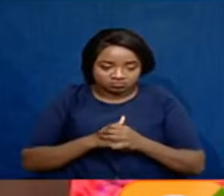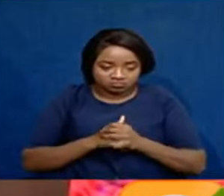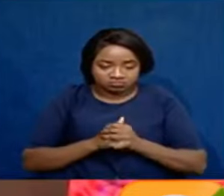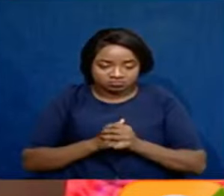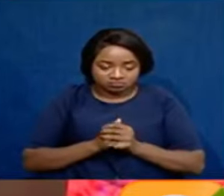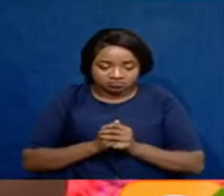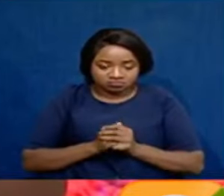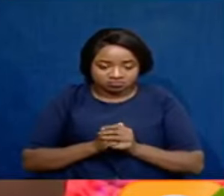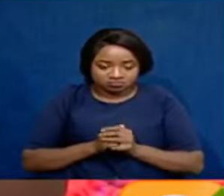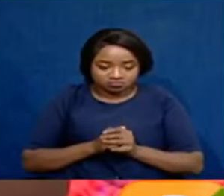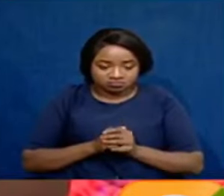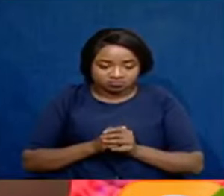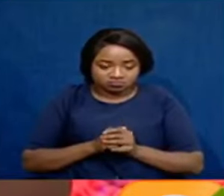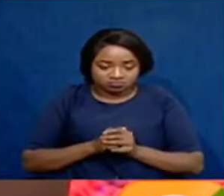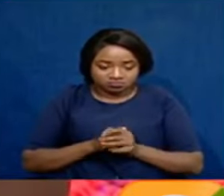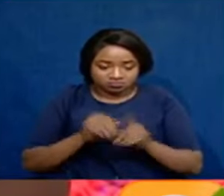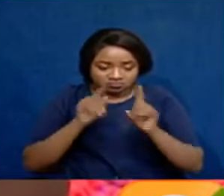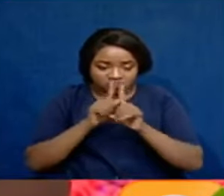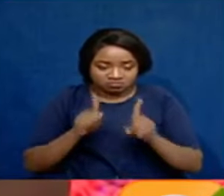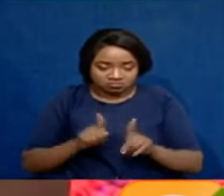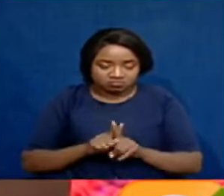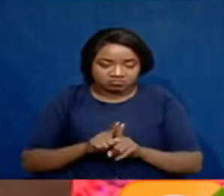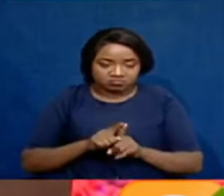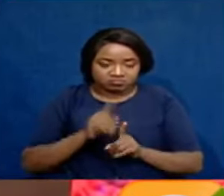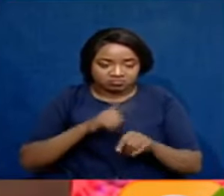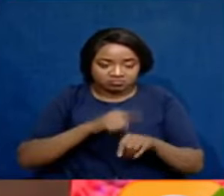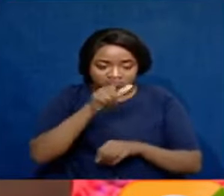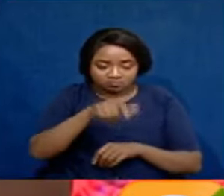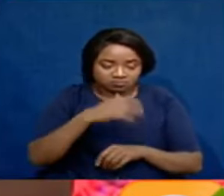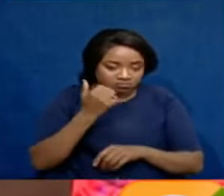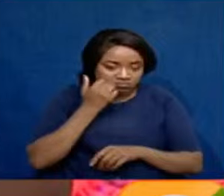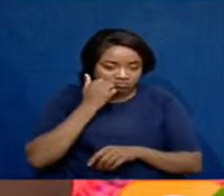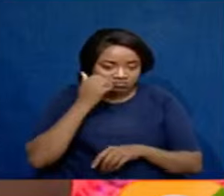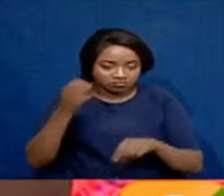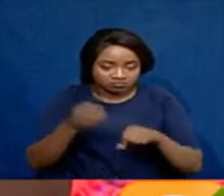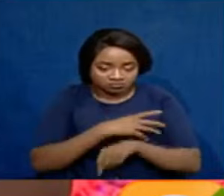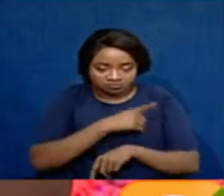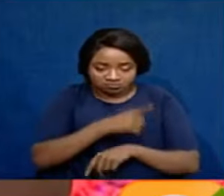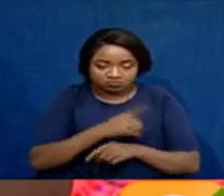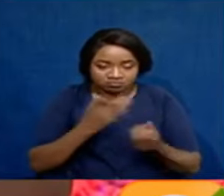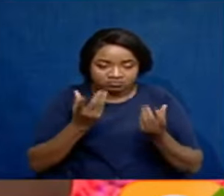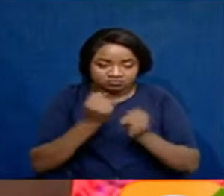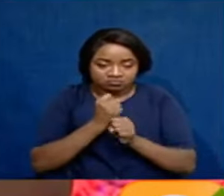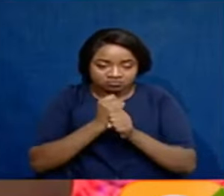chemotherapy. A patient with cancer requires comprehensive